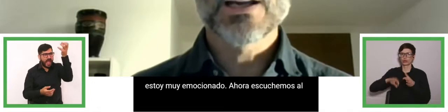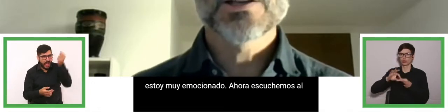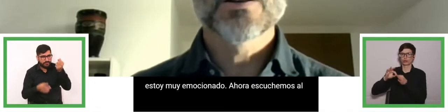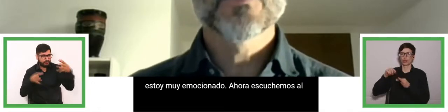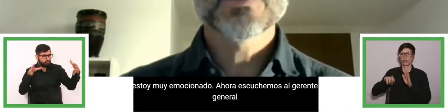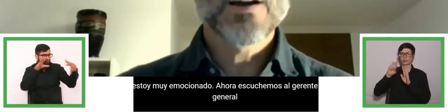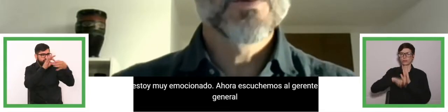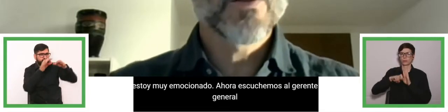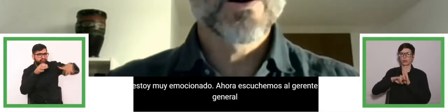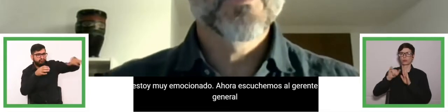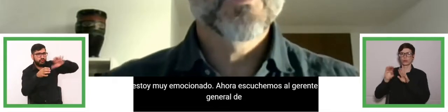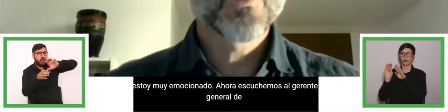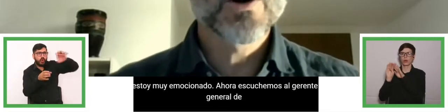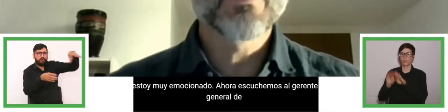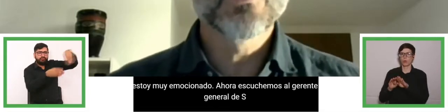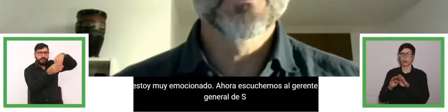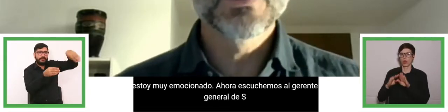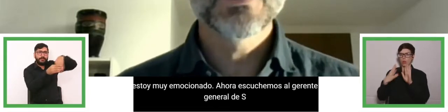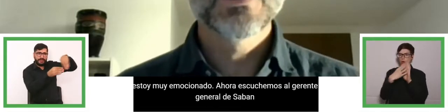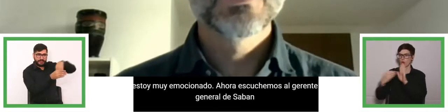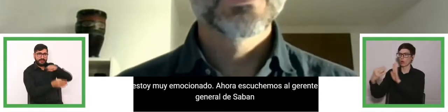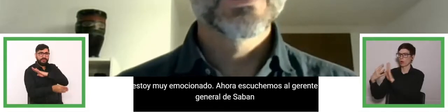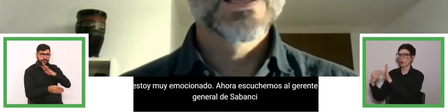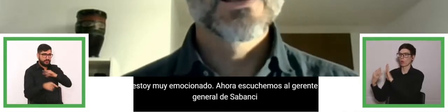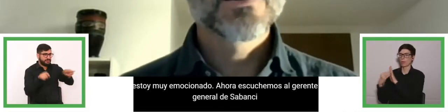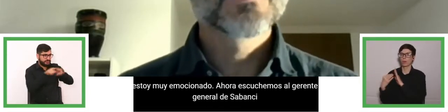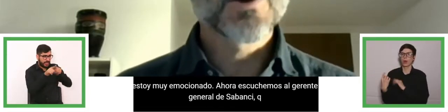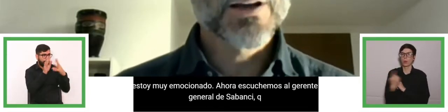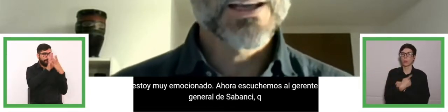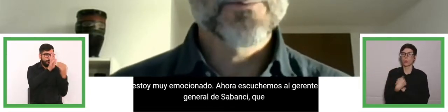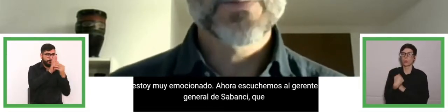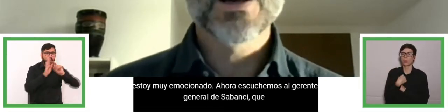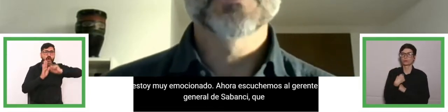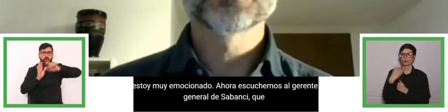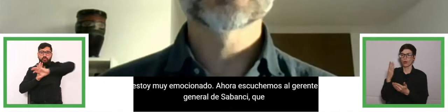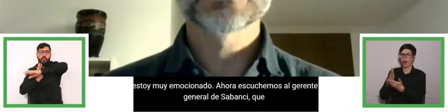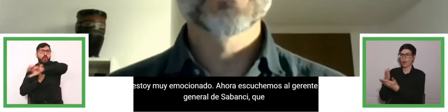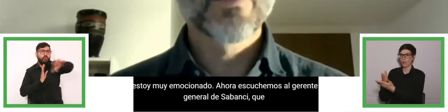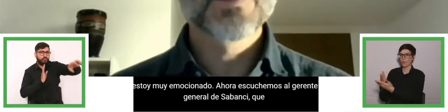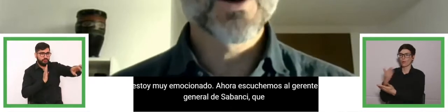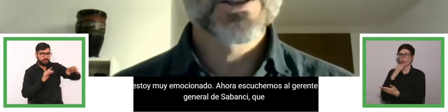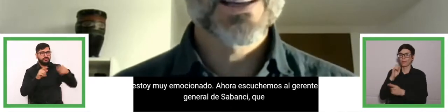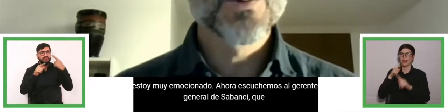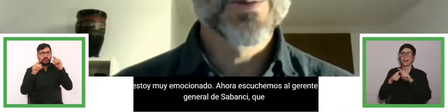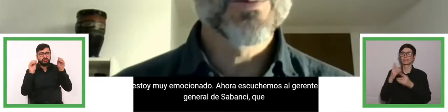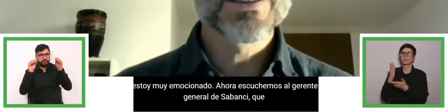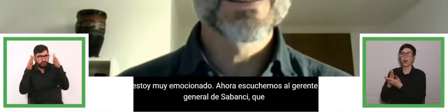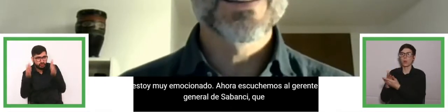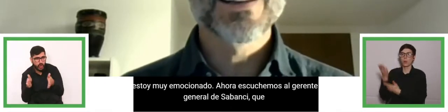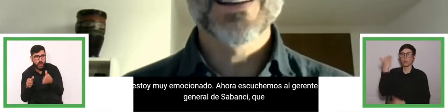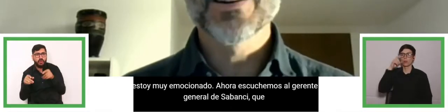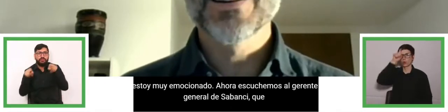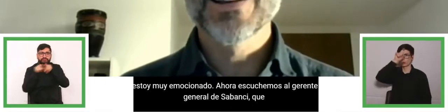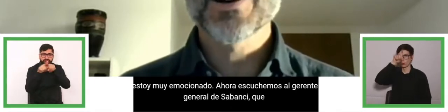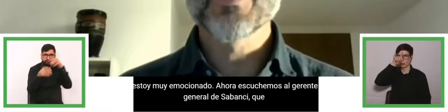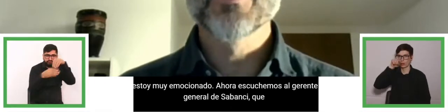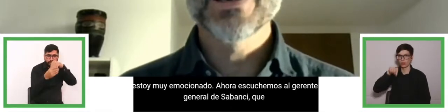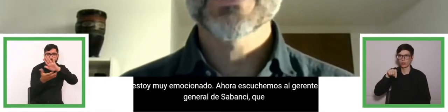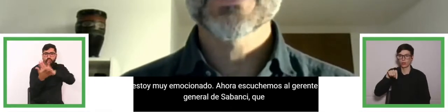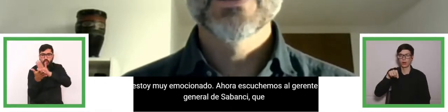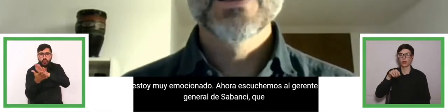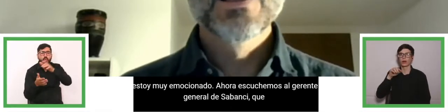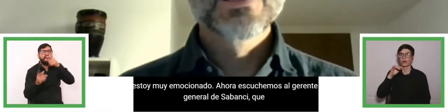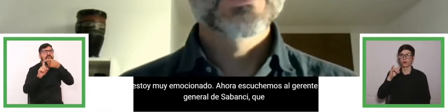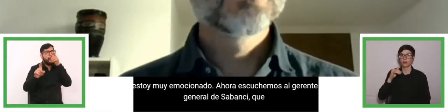the replication of some of our program alumni in Turkey. Some of these projects we'll be presenting in a